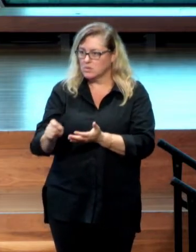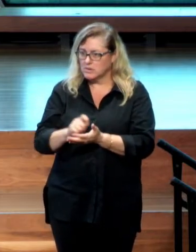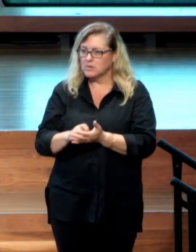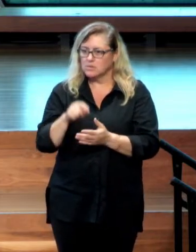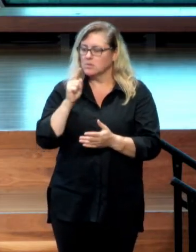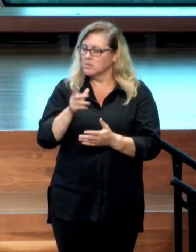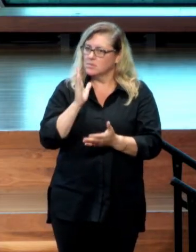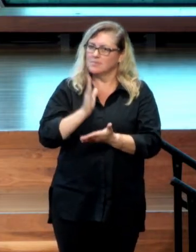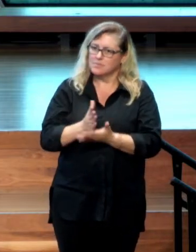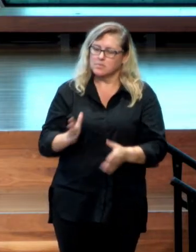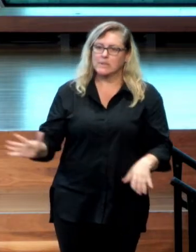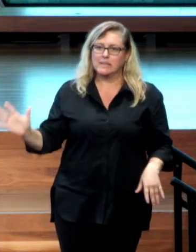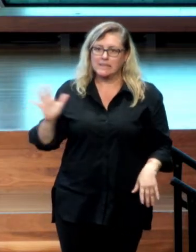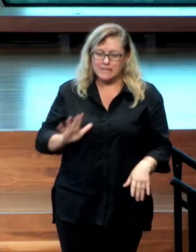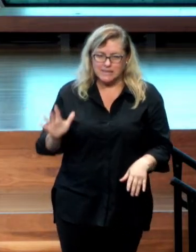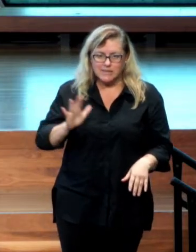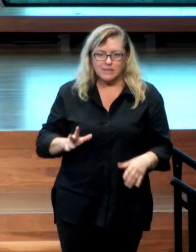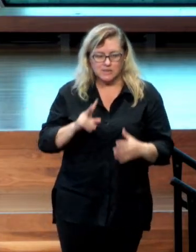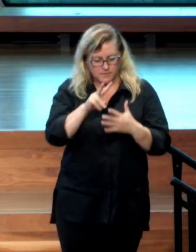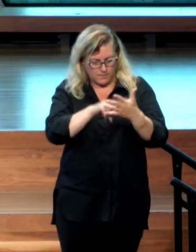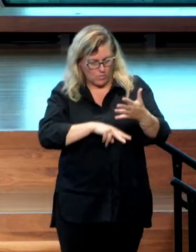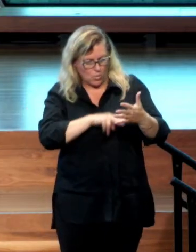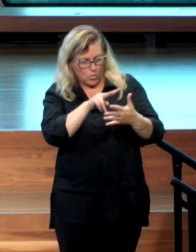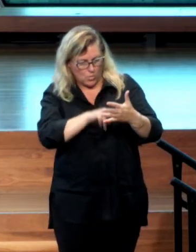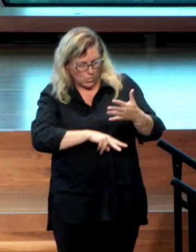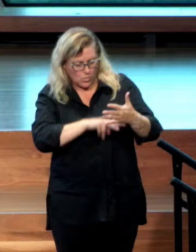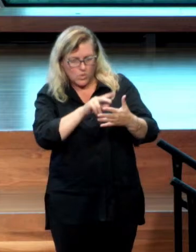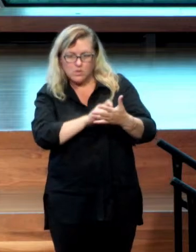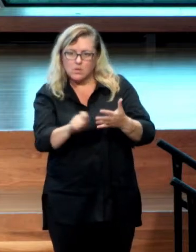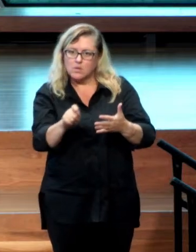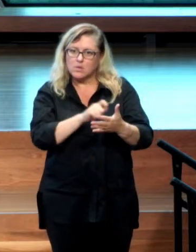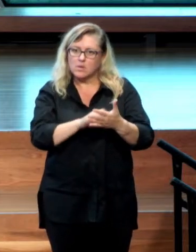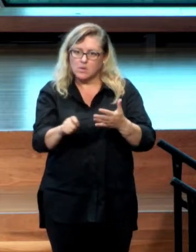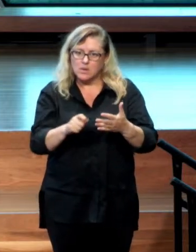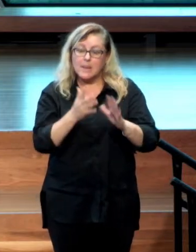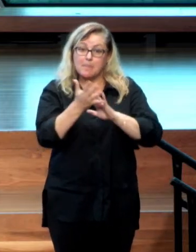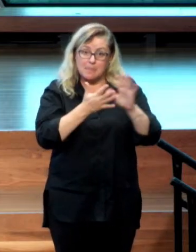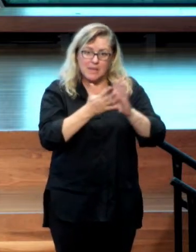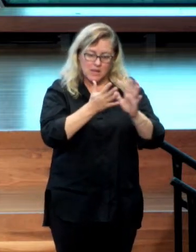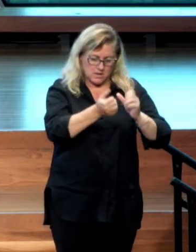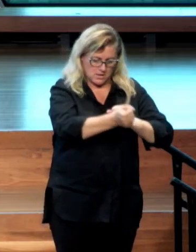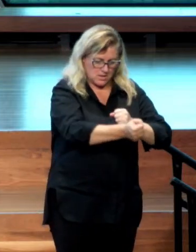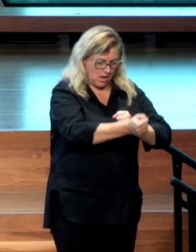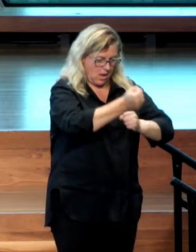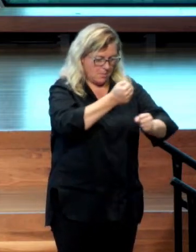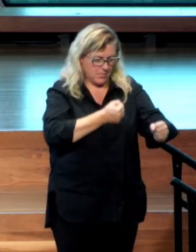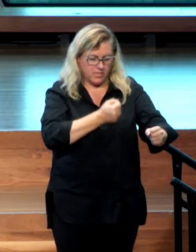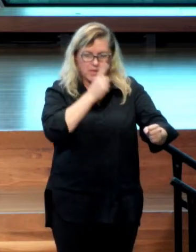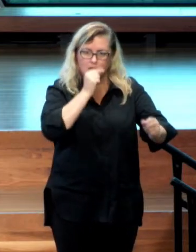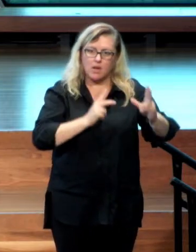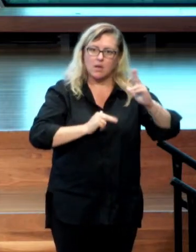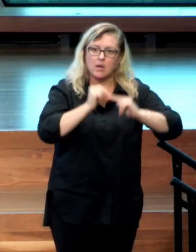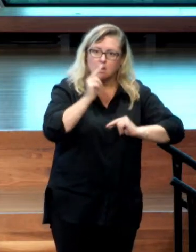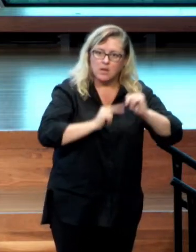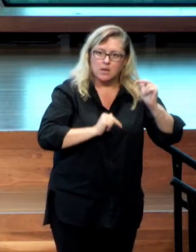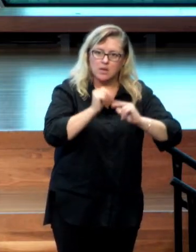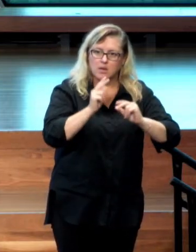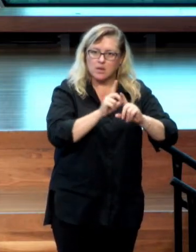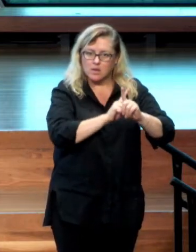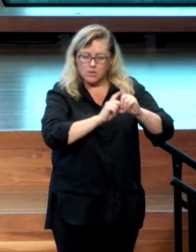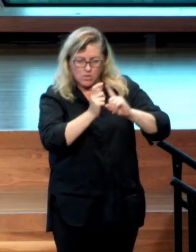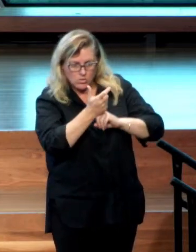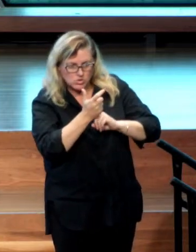to a strong culture of literacy and helps to build empathy across communities, cultures and